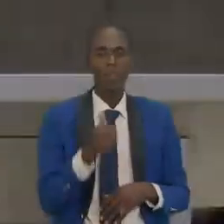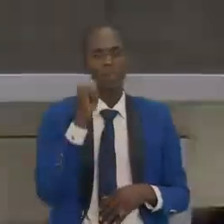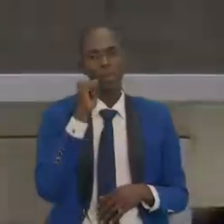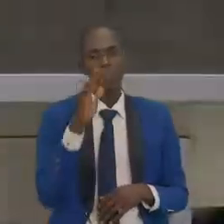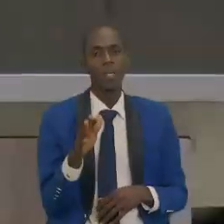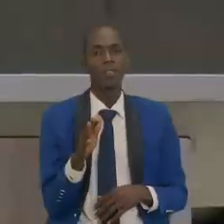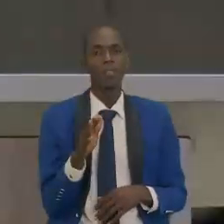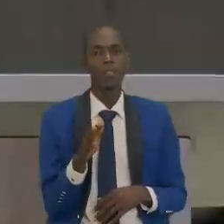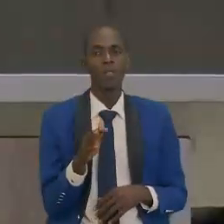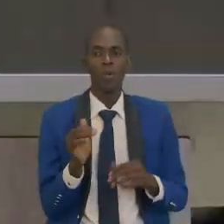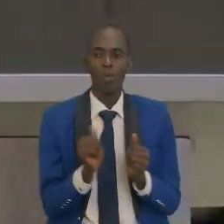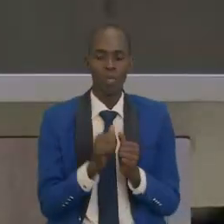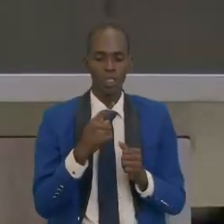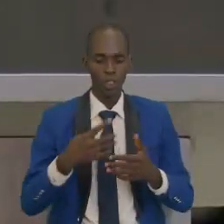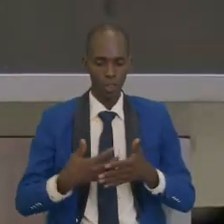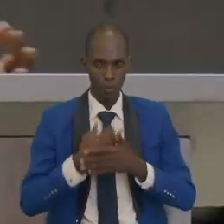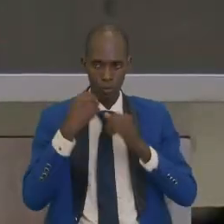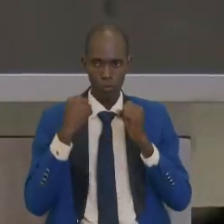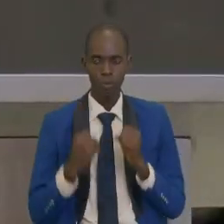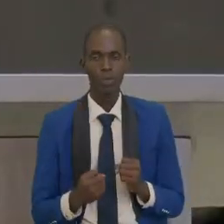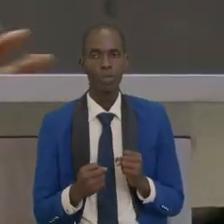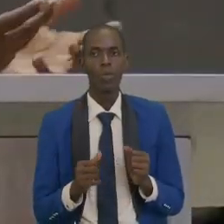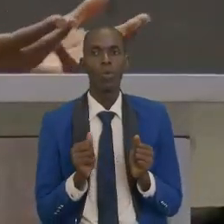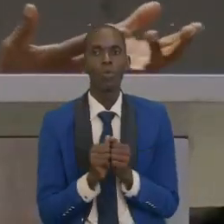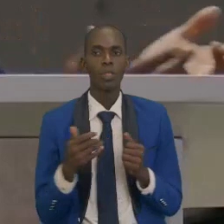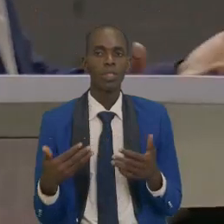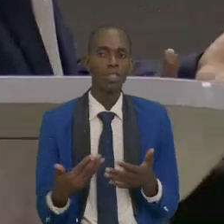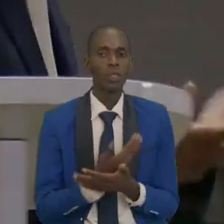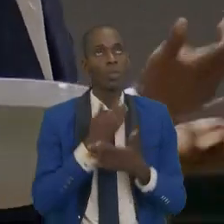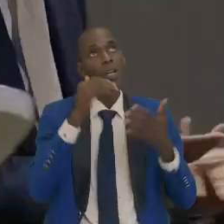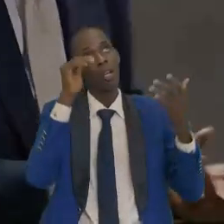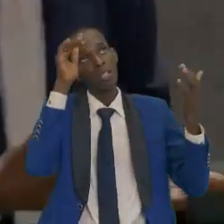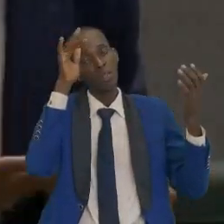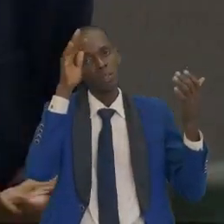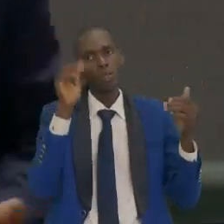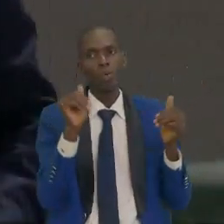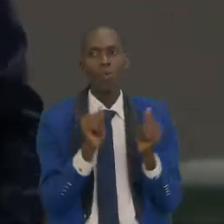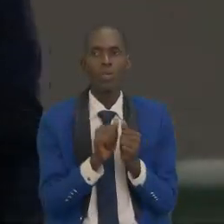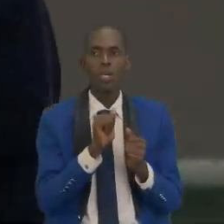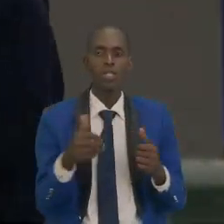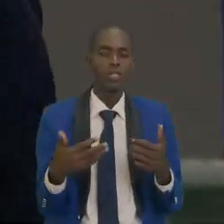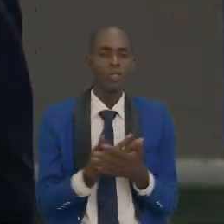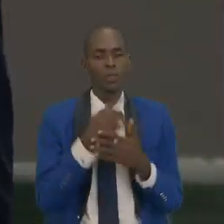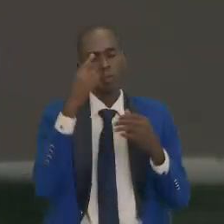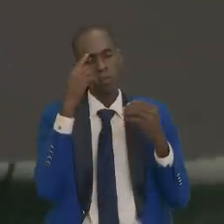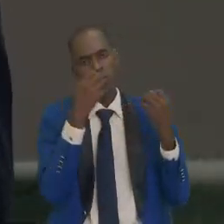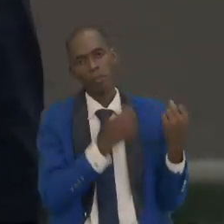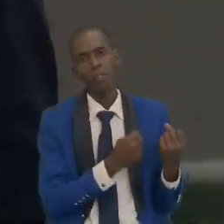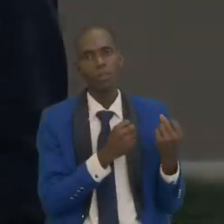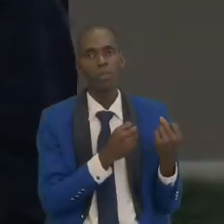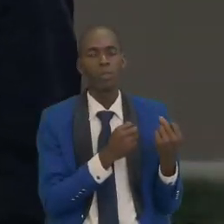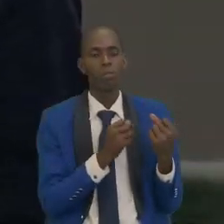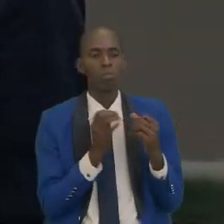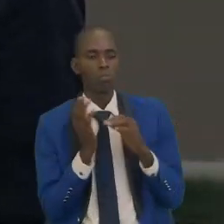with a new strain was a new expectation with a new faith look away